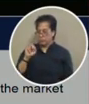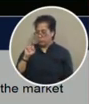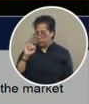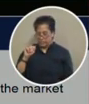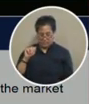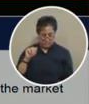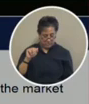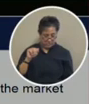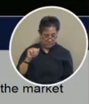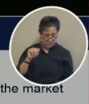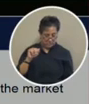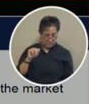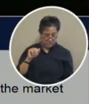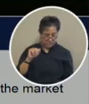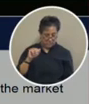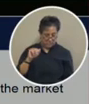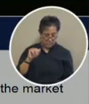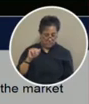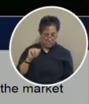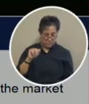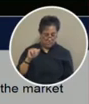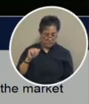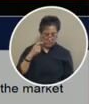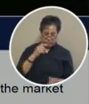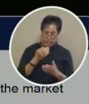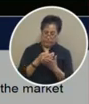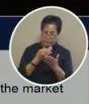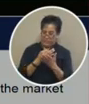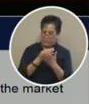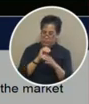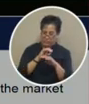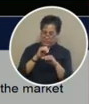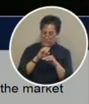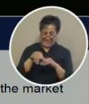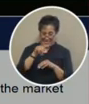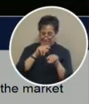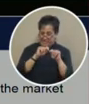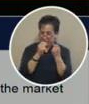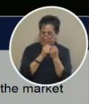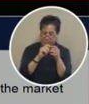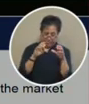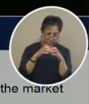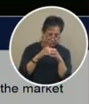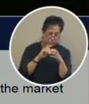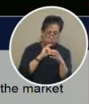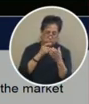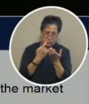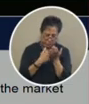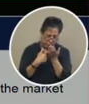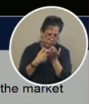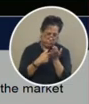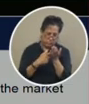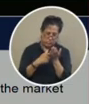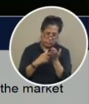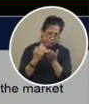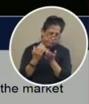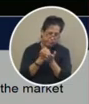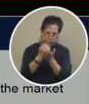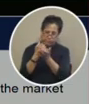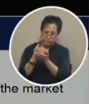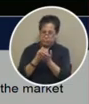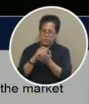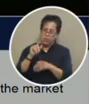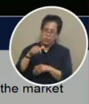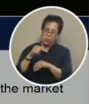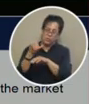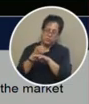Urbina, who is our financial advisor. So that entire team really took advantage of the low interest rates, and we're able to save